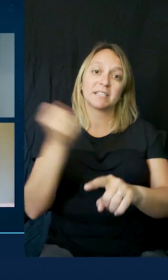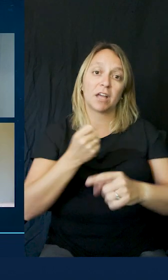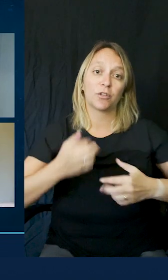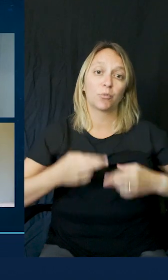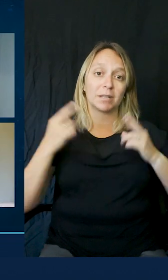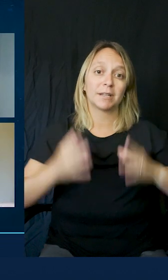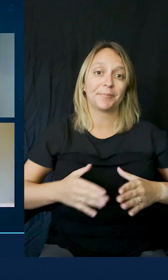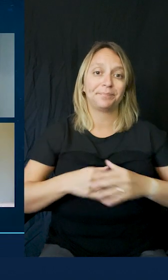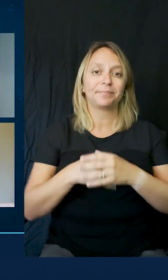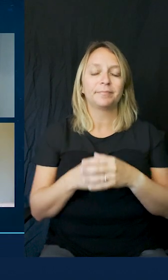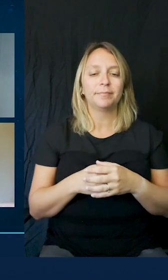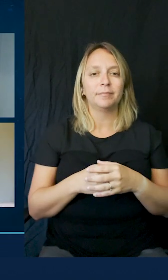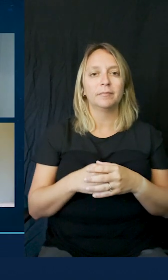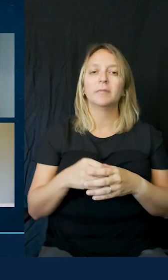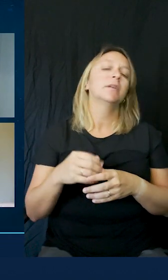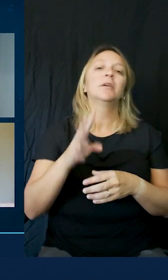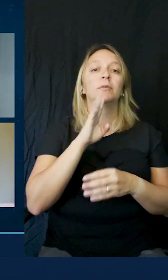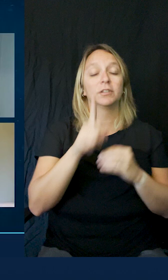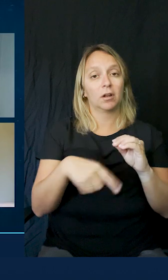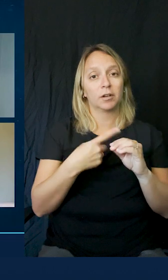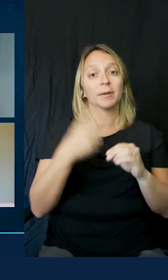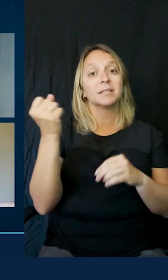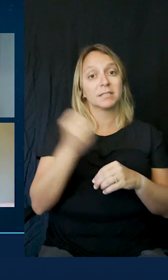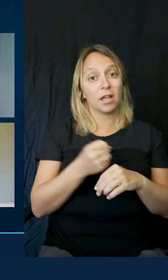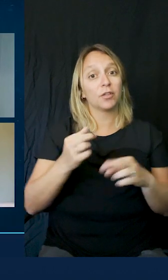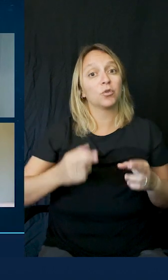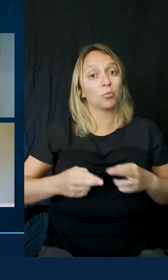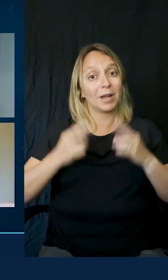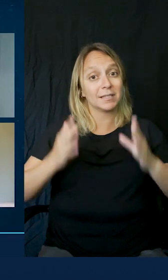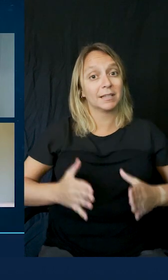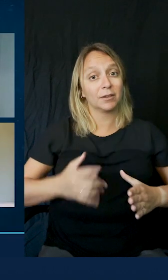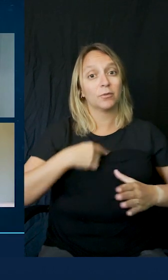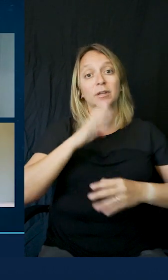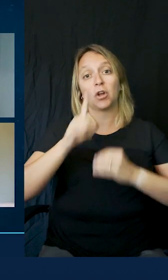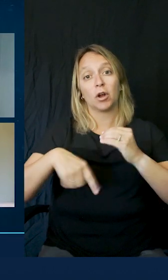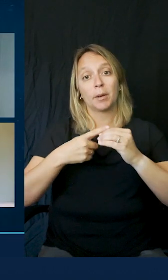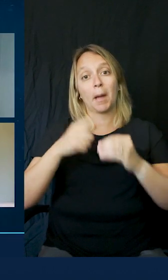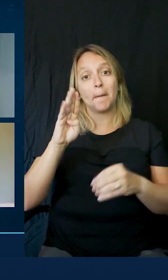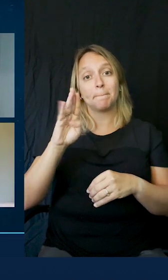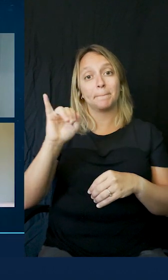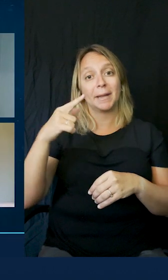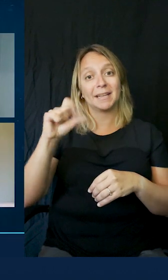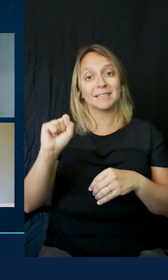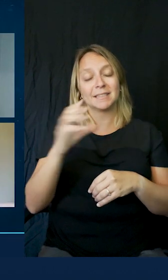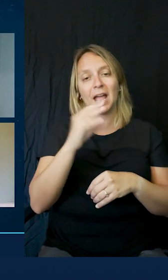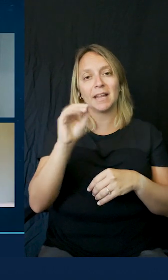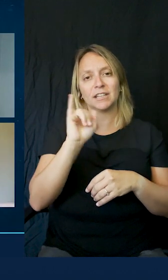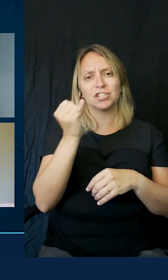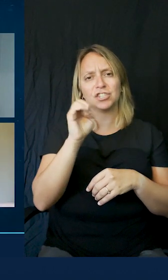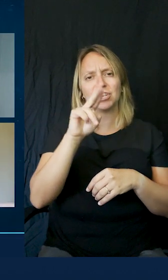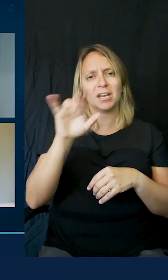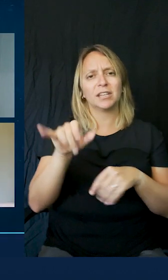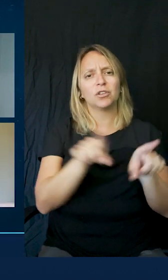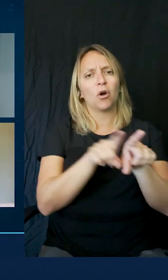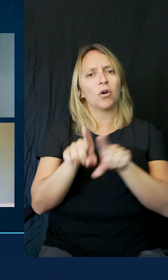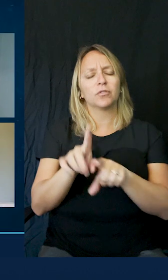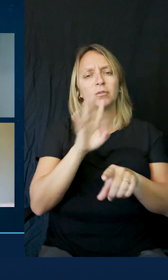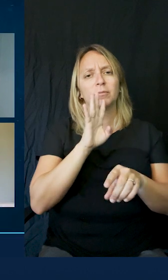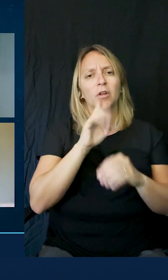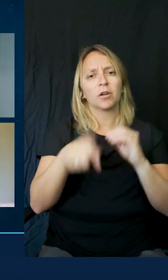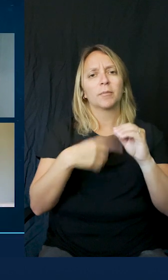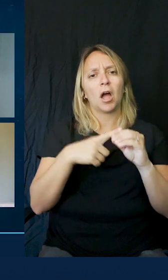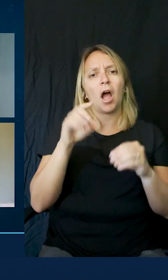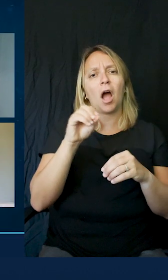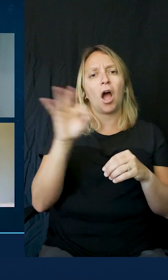talked about southern residents. We talked about the bigs, and Jenny also mentioned the offshore